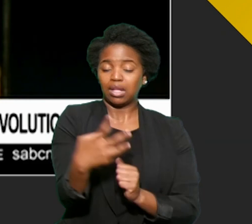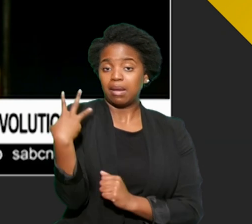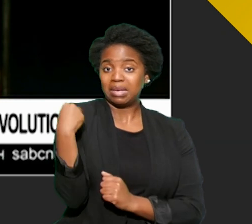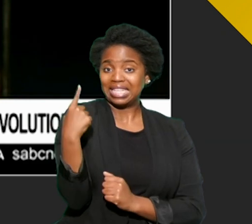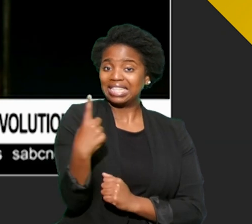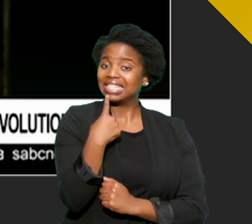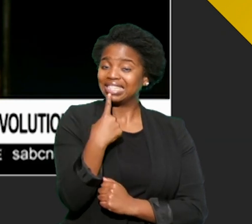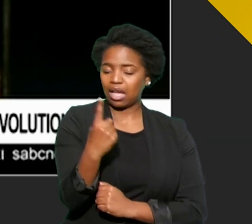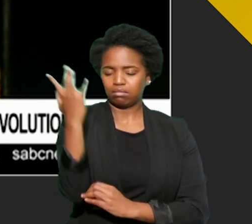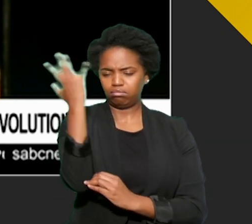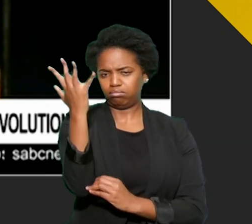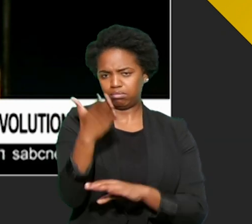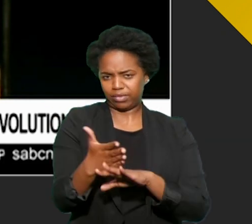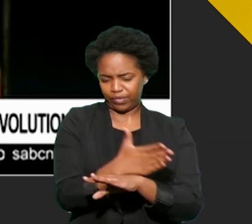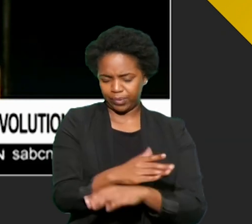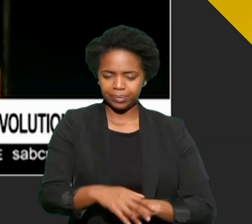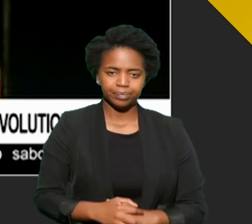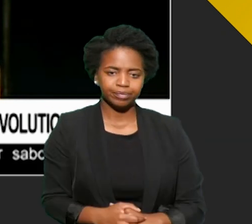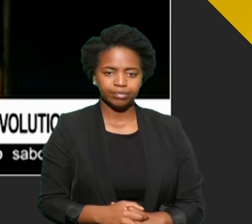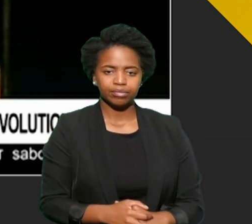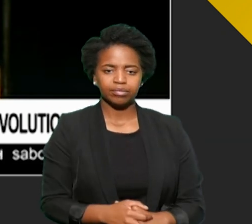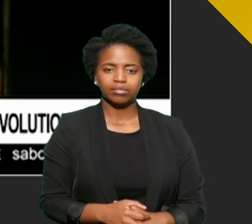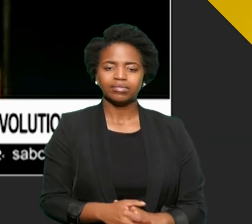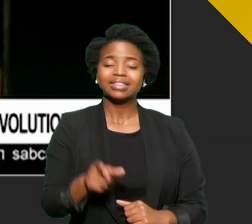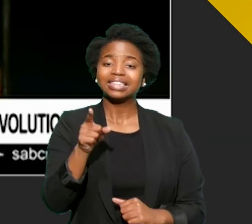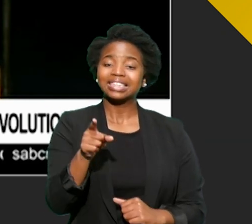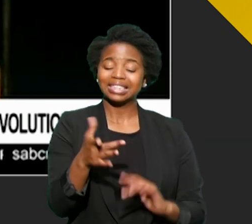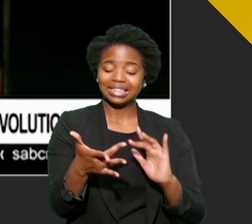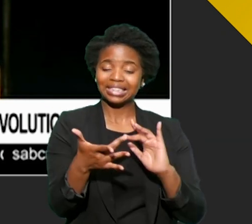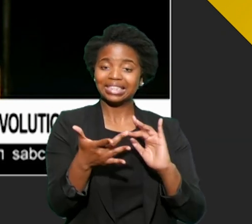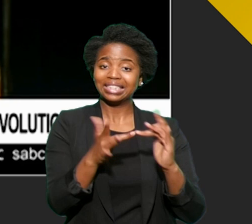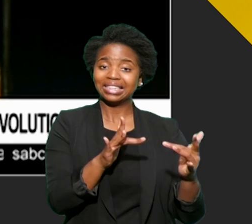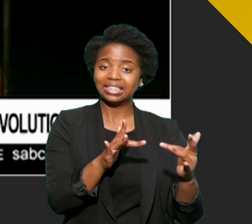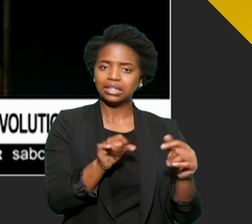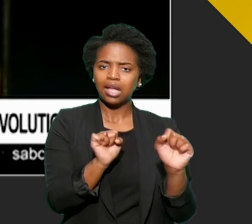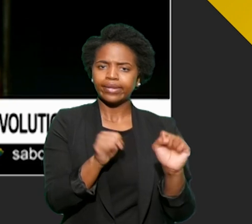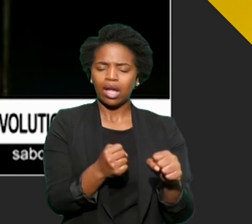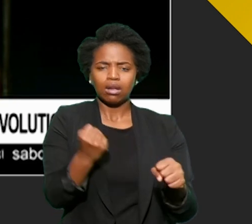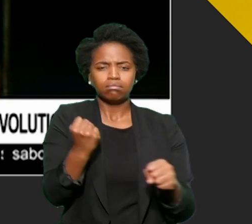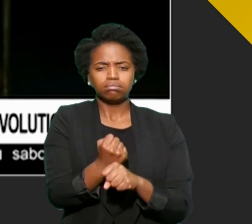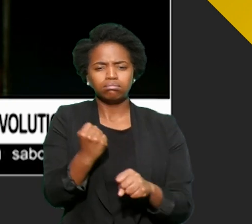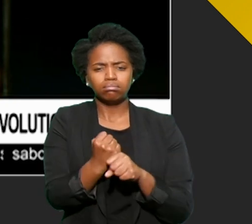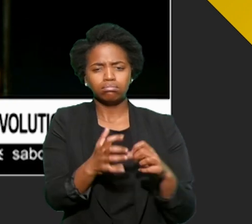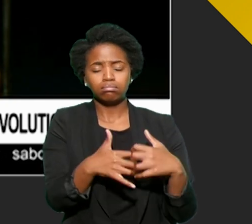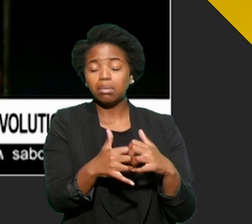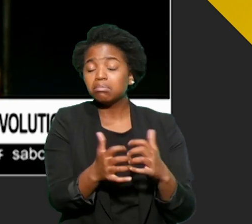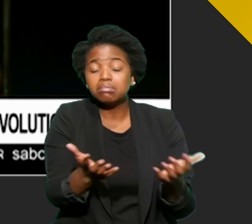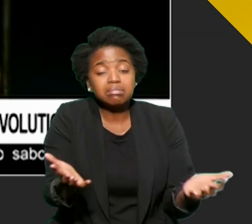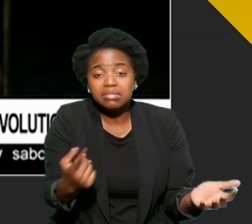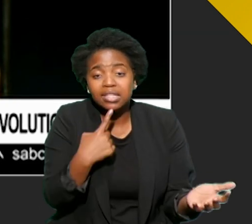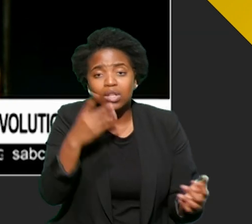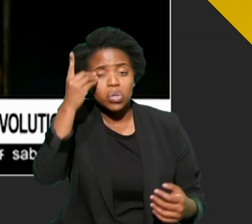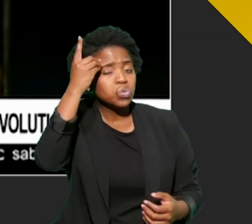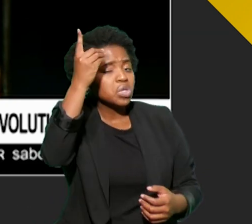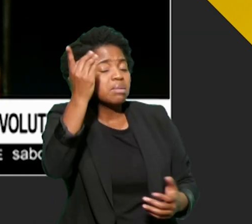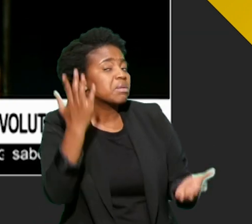referred to it earlier. By Accenture, that digital technologies can generate, and they say, and they're dreaming